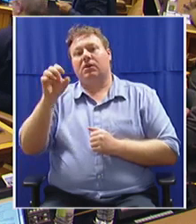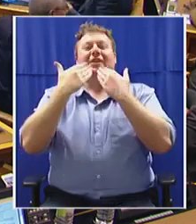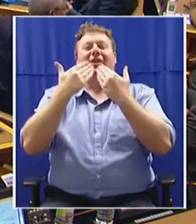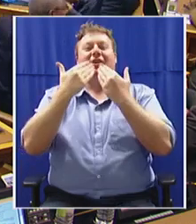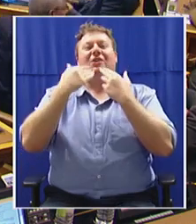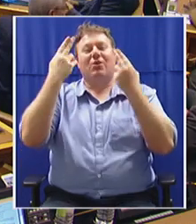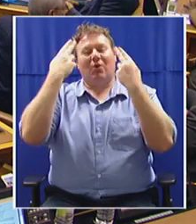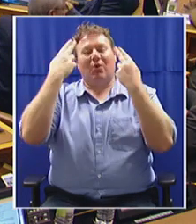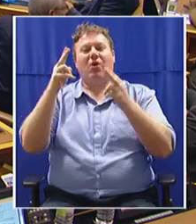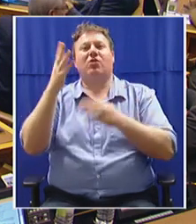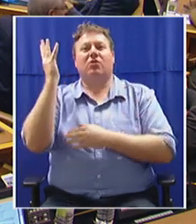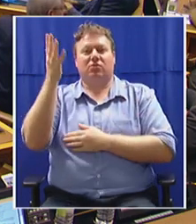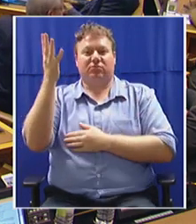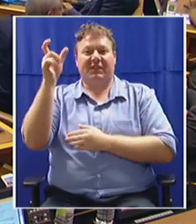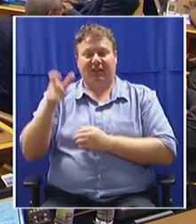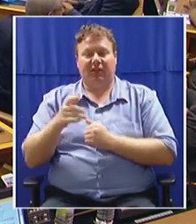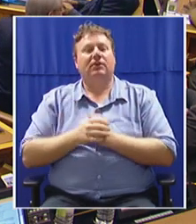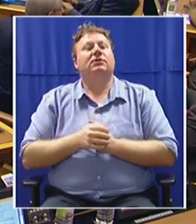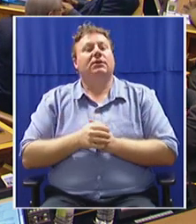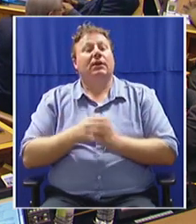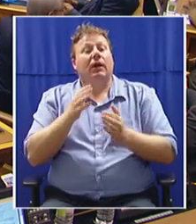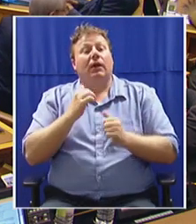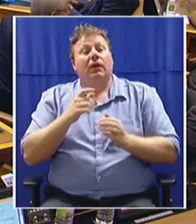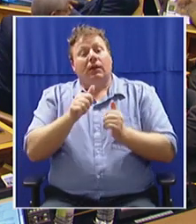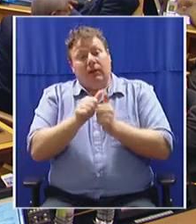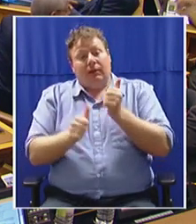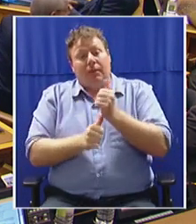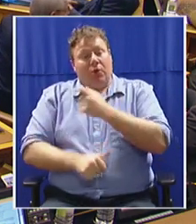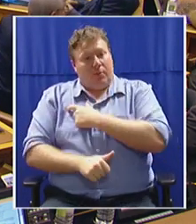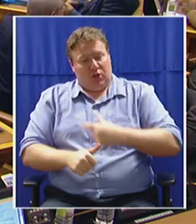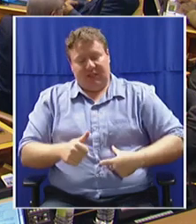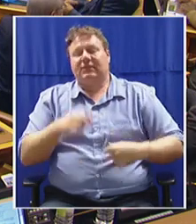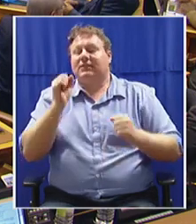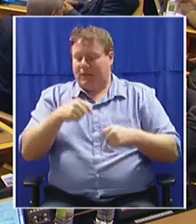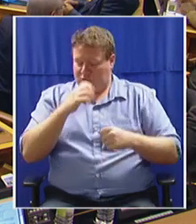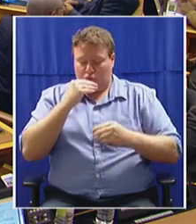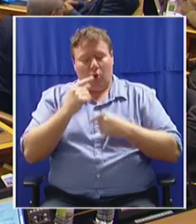Deputy President, yes indeed, there is a lot of talk about job creation,